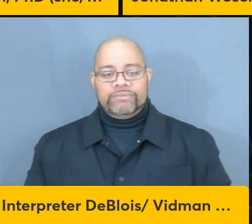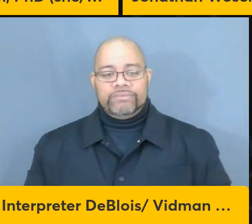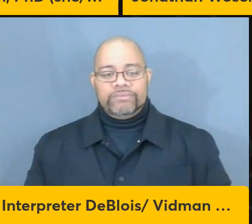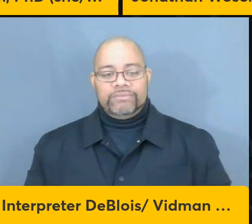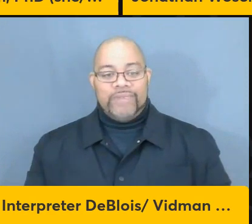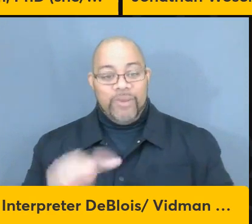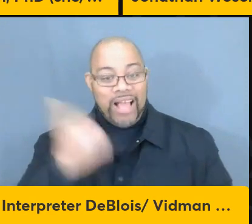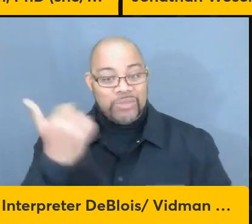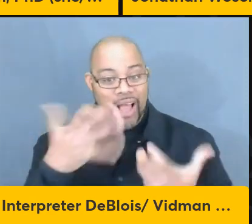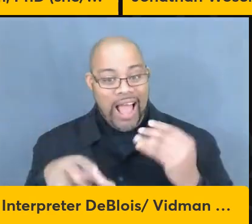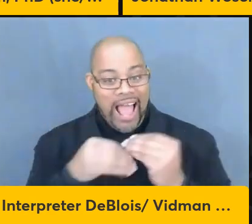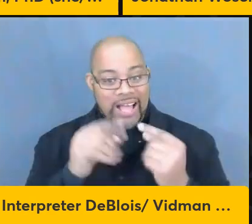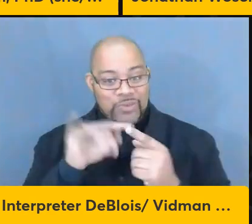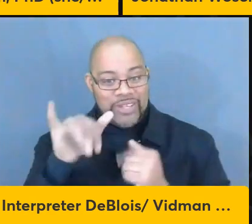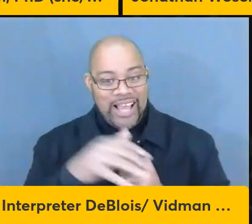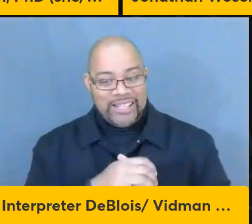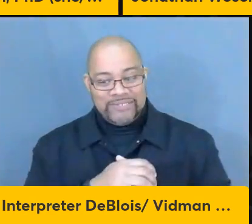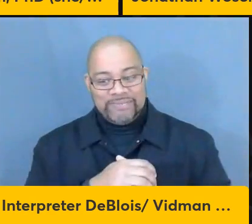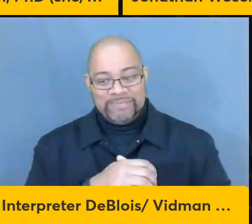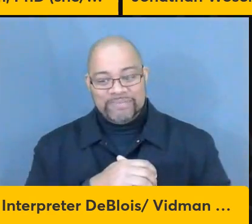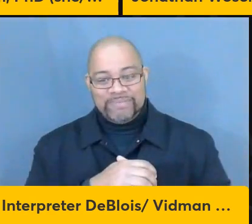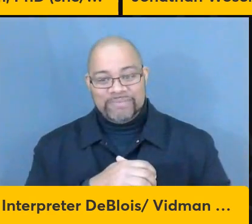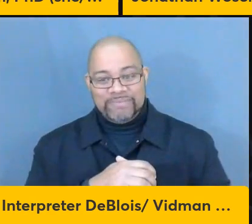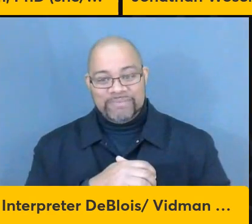Anyone else like to add to that?